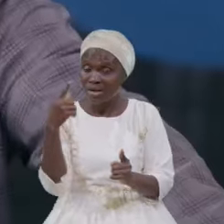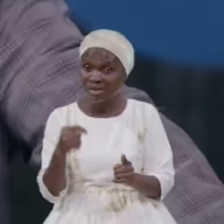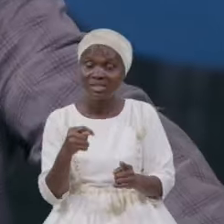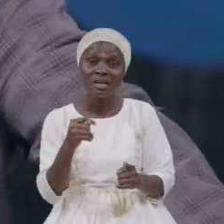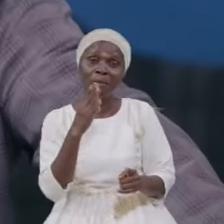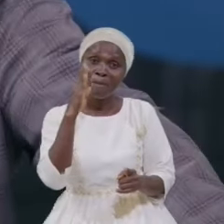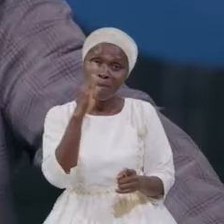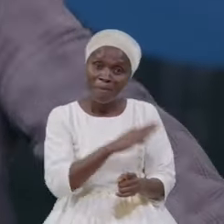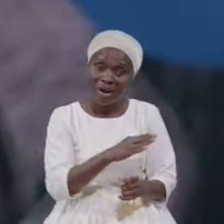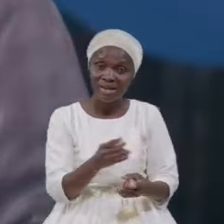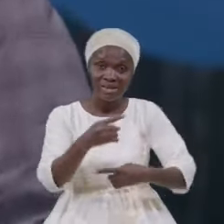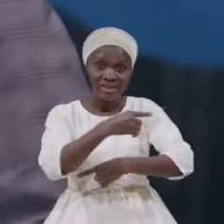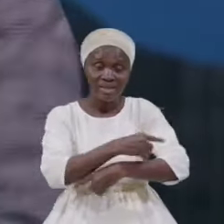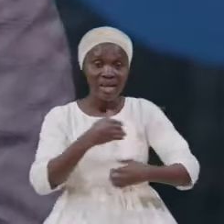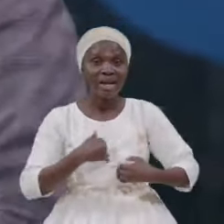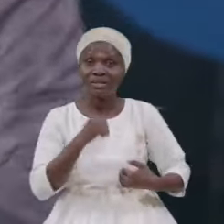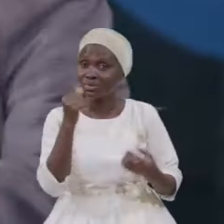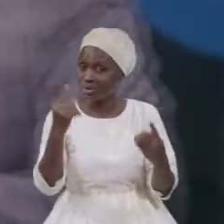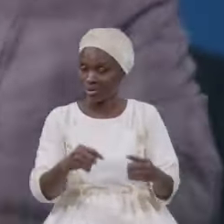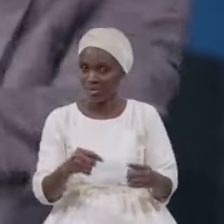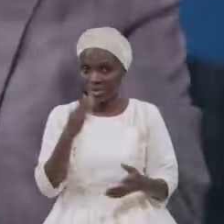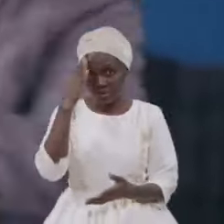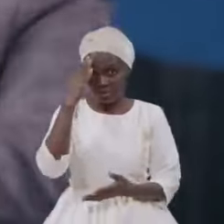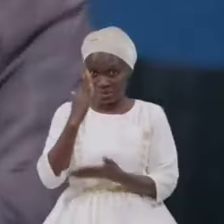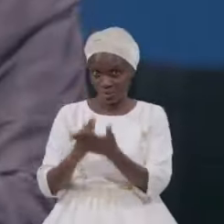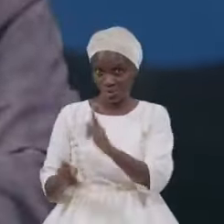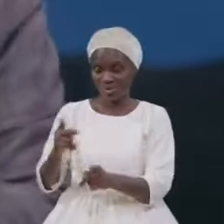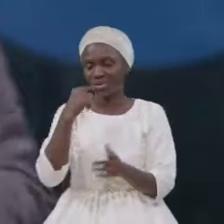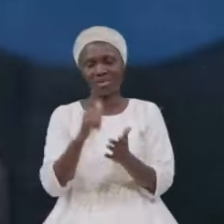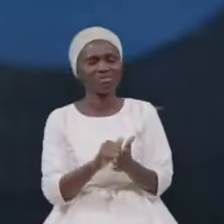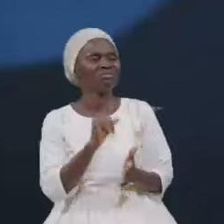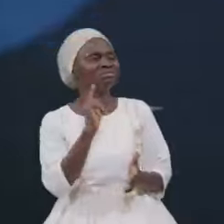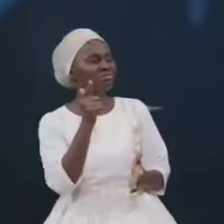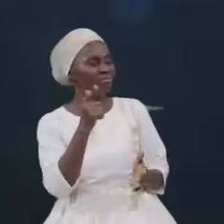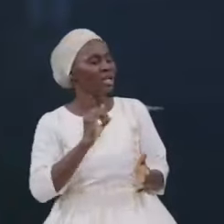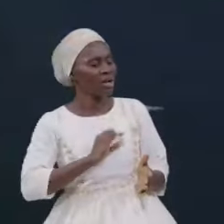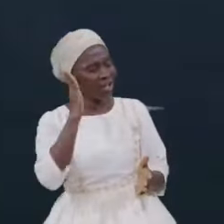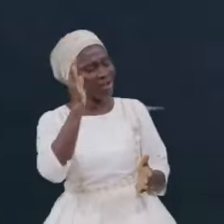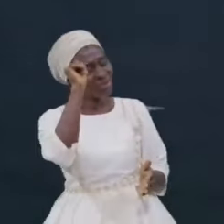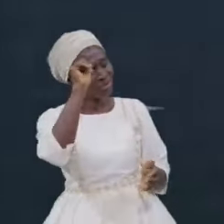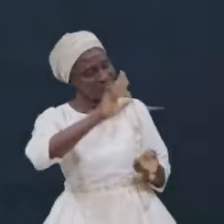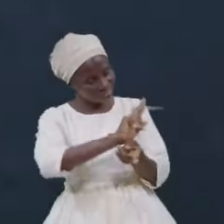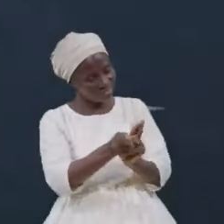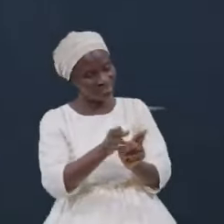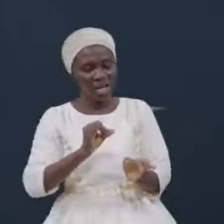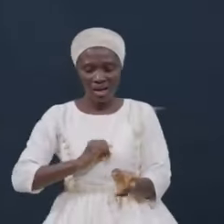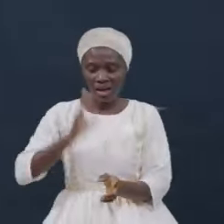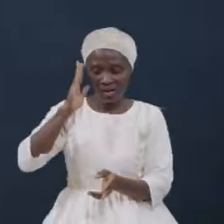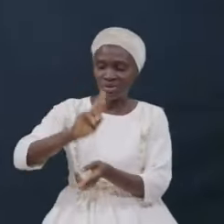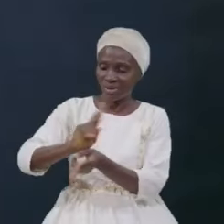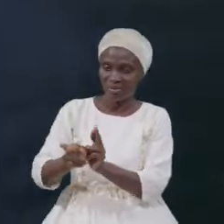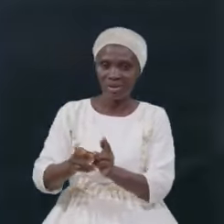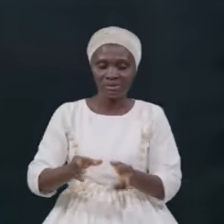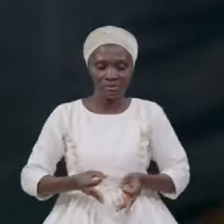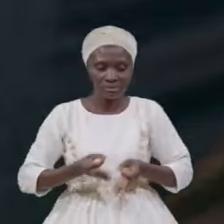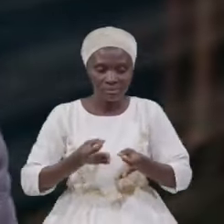repent. When somebody is pushing ahead the day of repentance, and the day of restoration